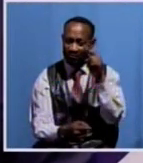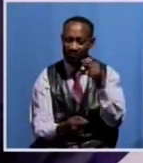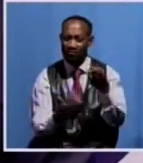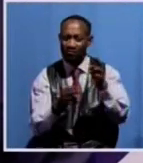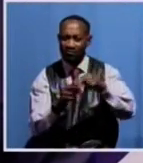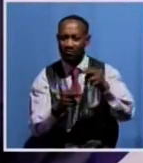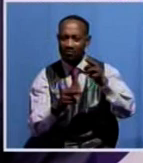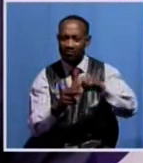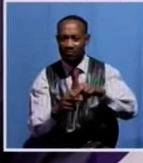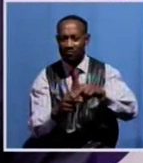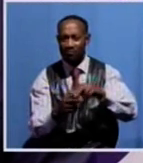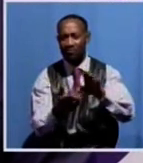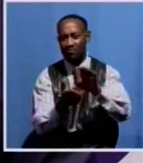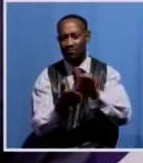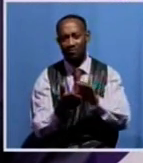additional arrears will not be there.